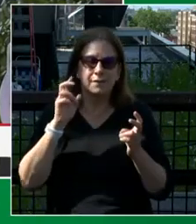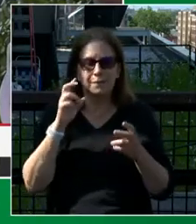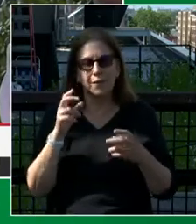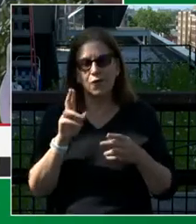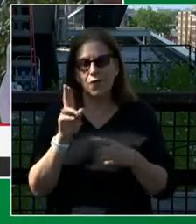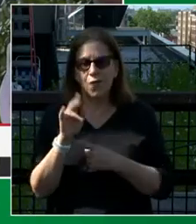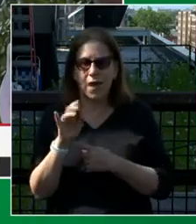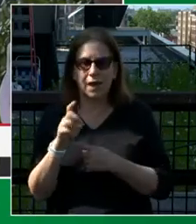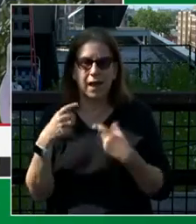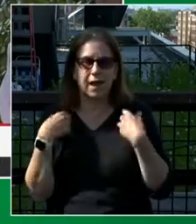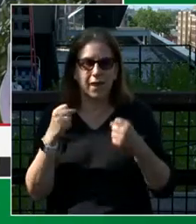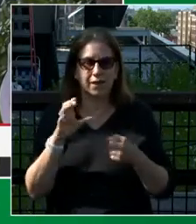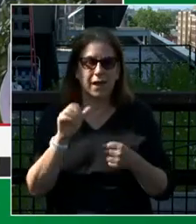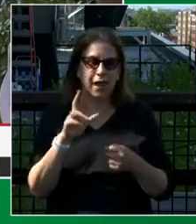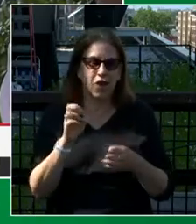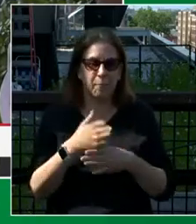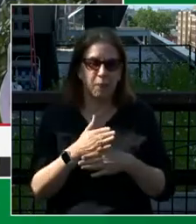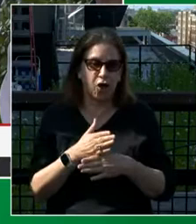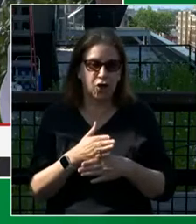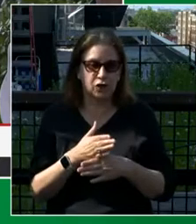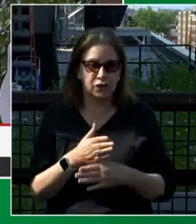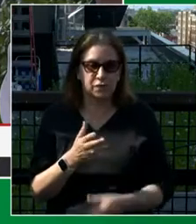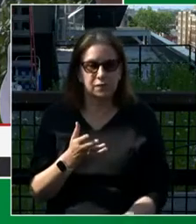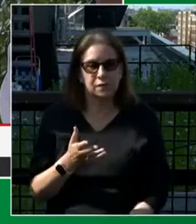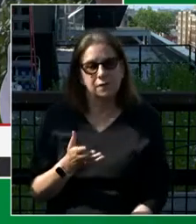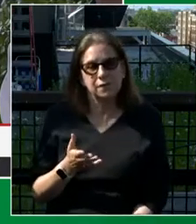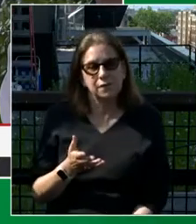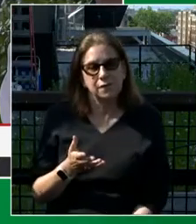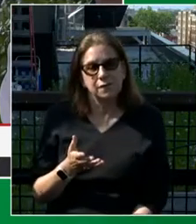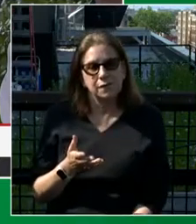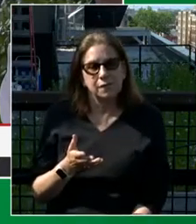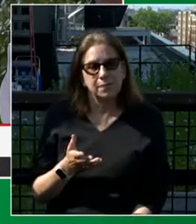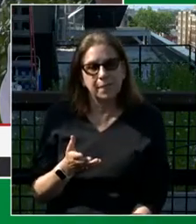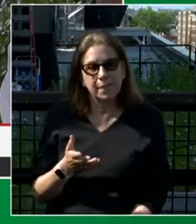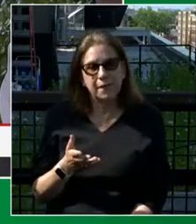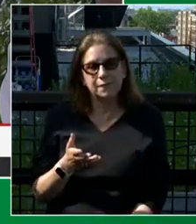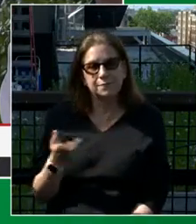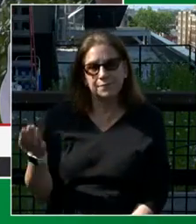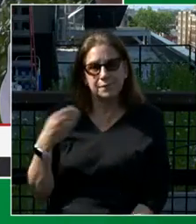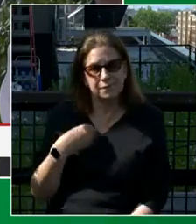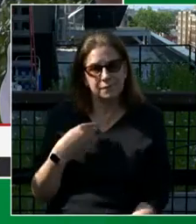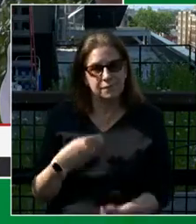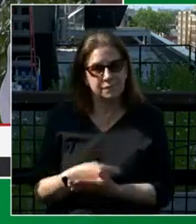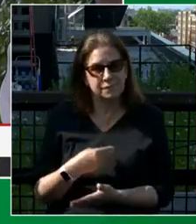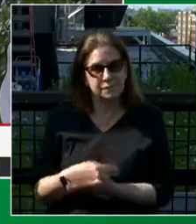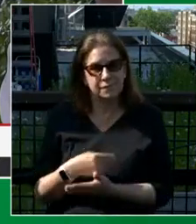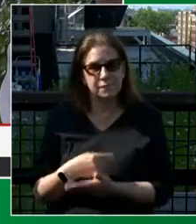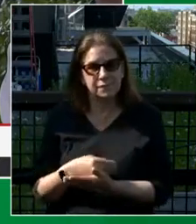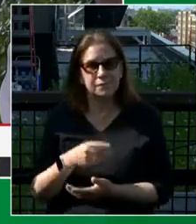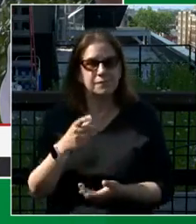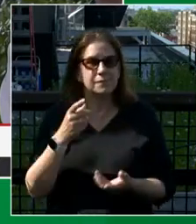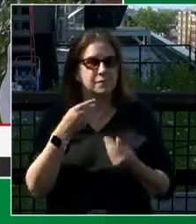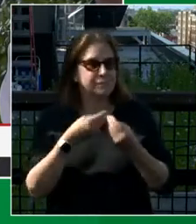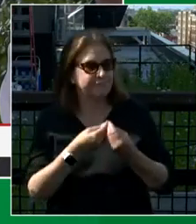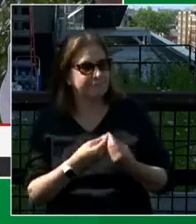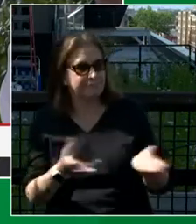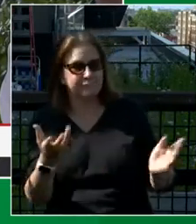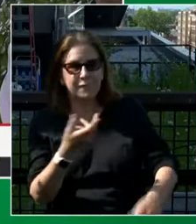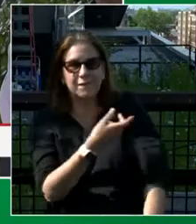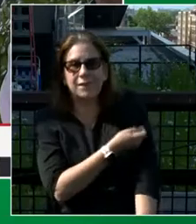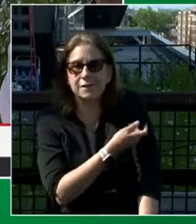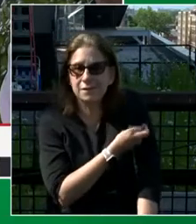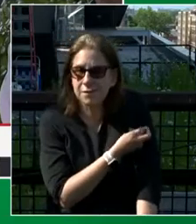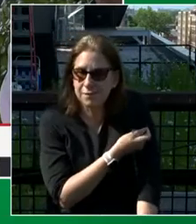to provide COVID testing, to provide vaccines, nutrition support, et cetera. We'll deploy over $1 million by the